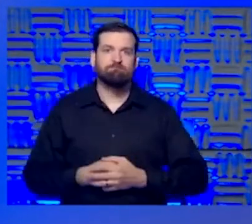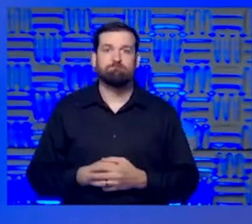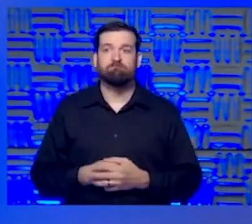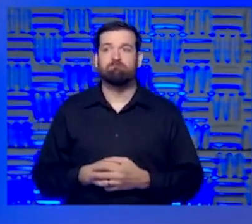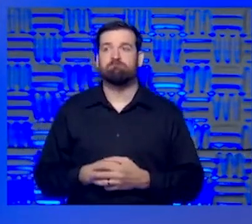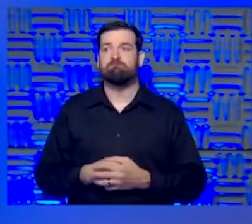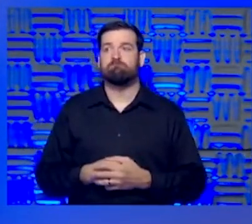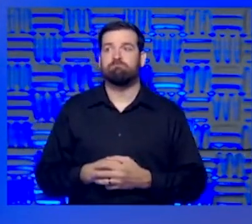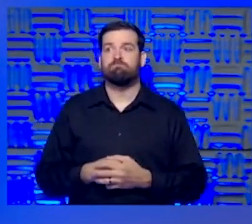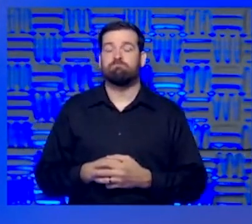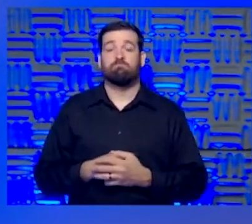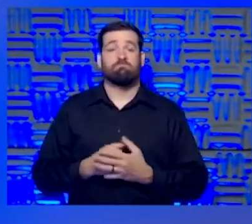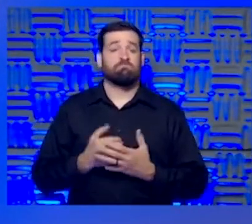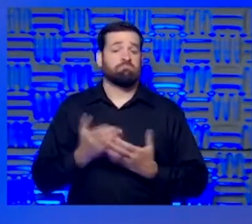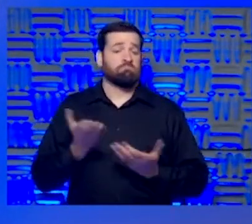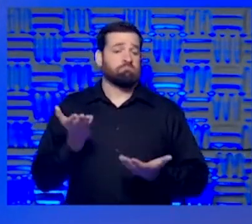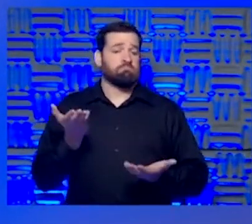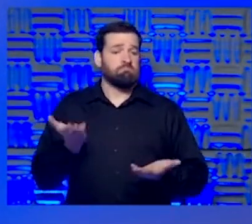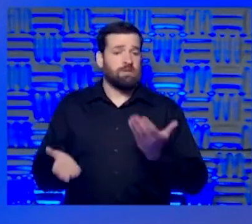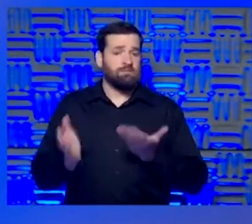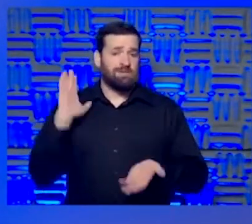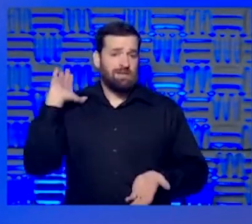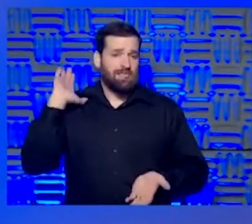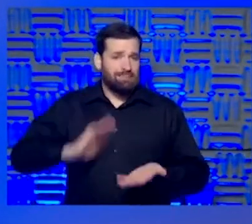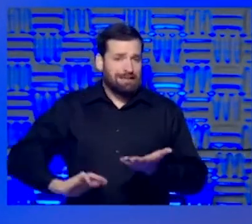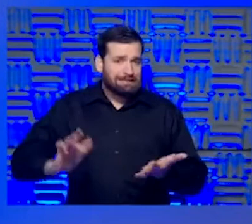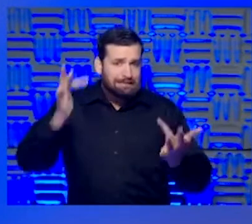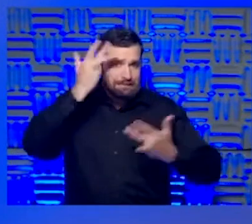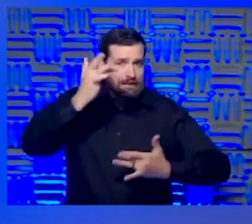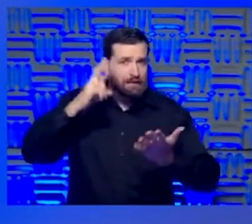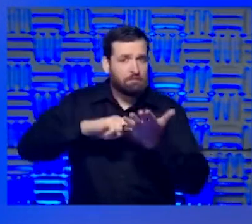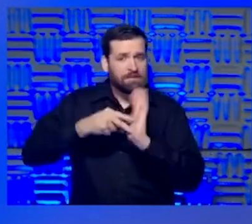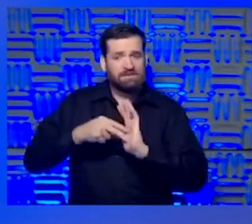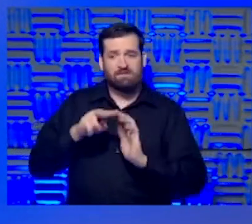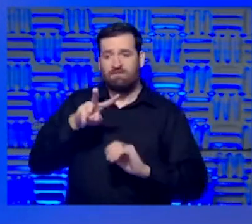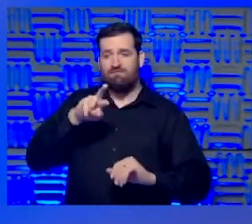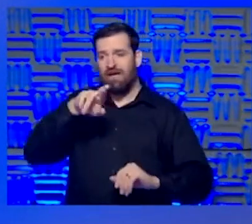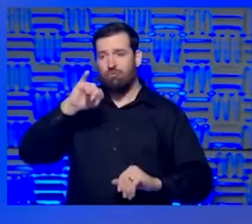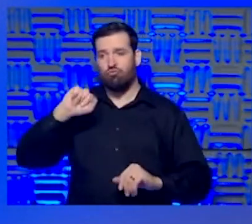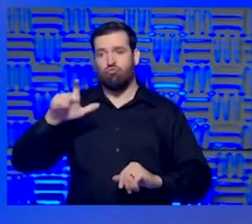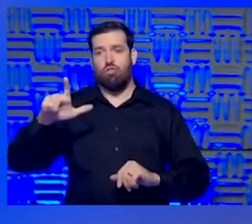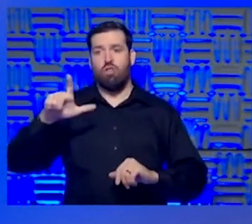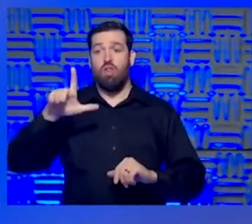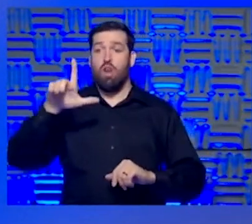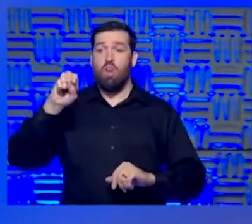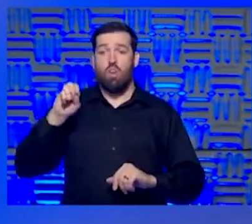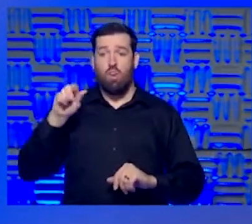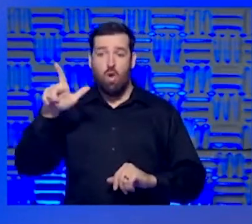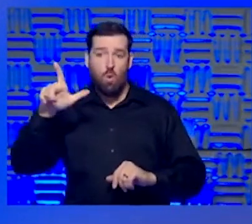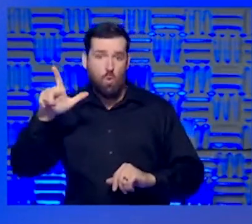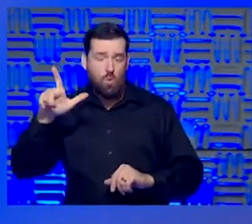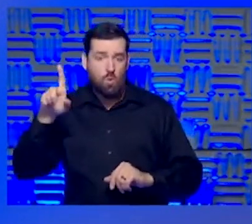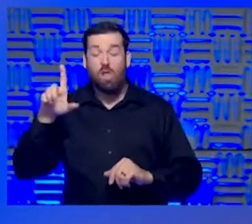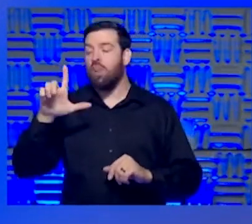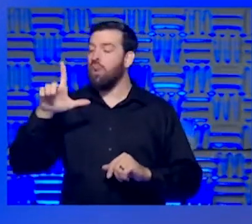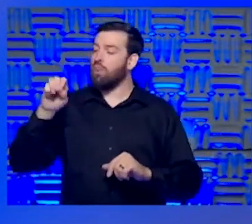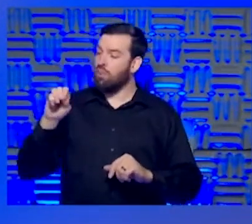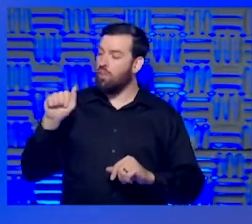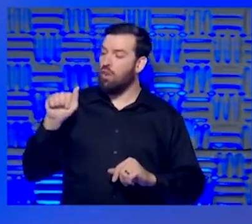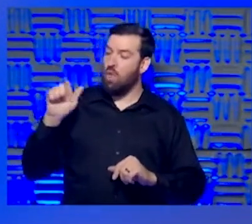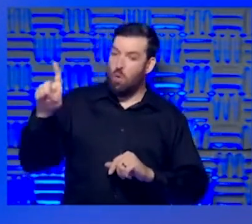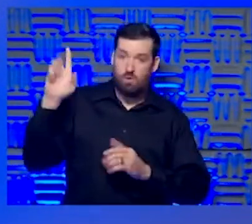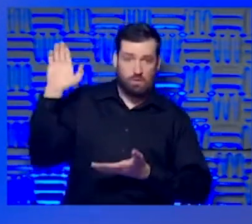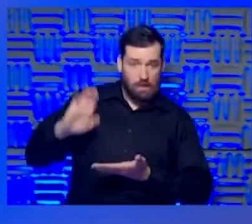just because maybe in general they don't get as ill, so maybe their viral loads are not as high. I don't know on a child about